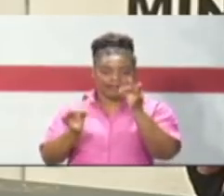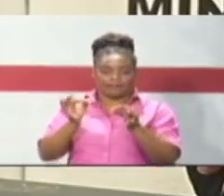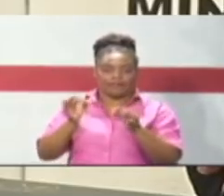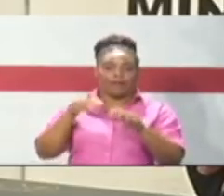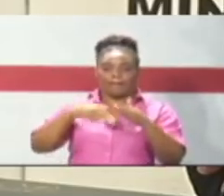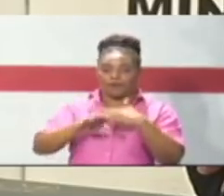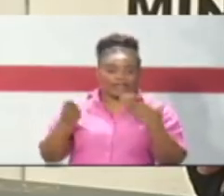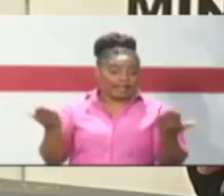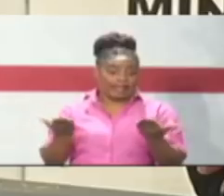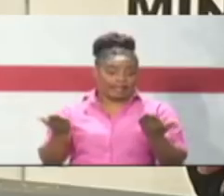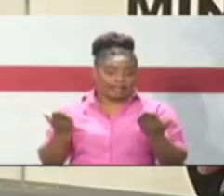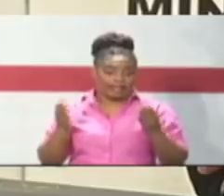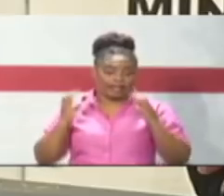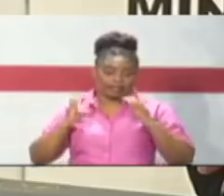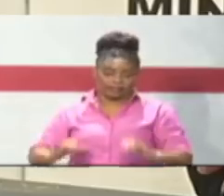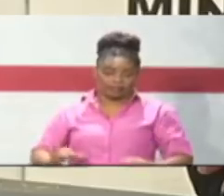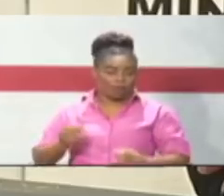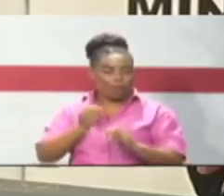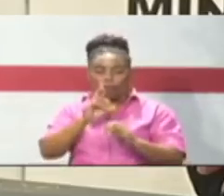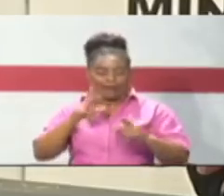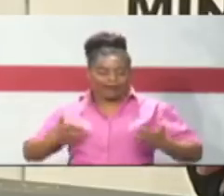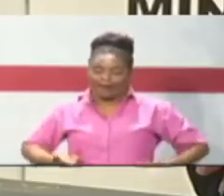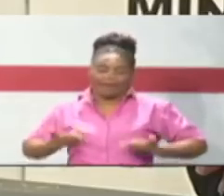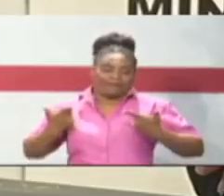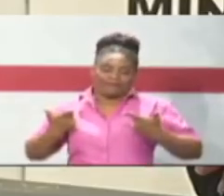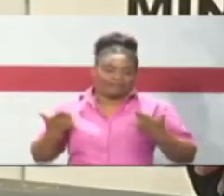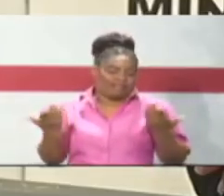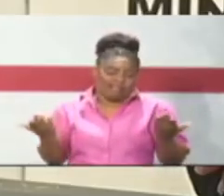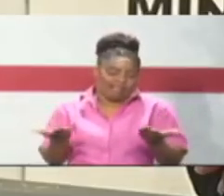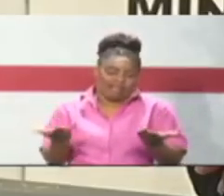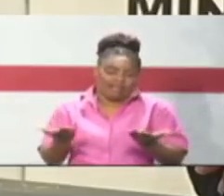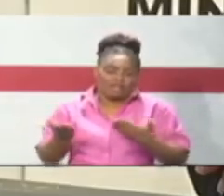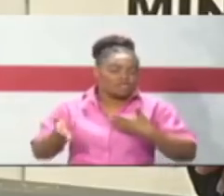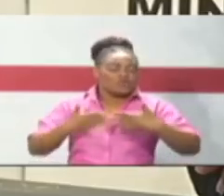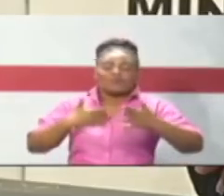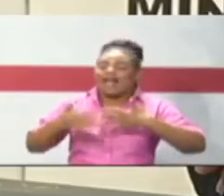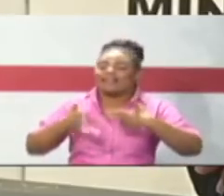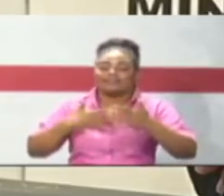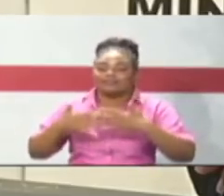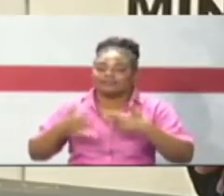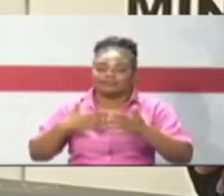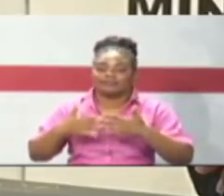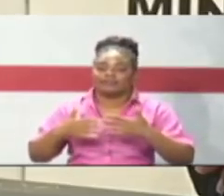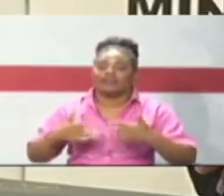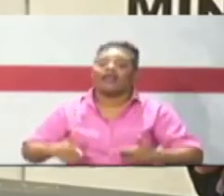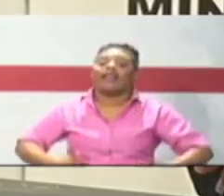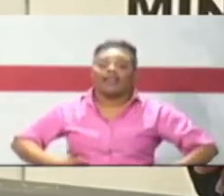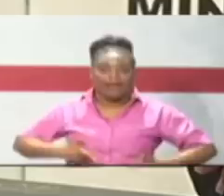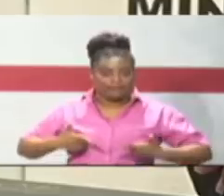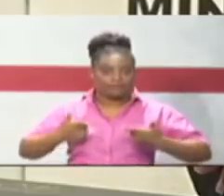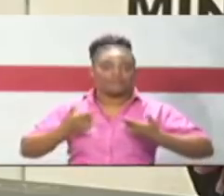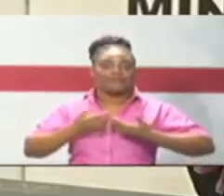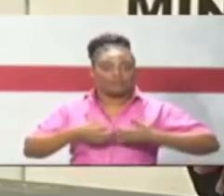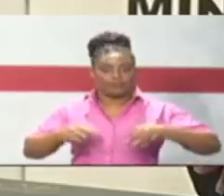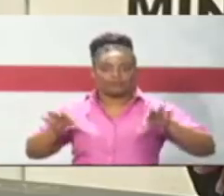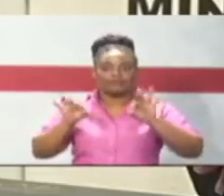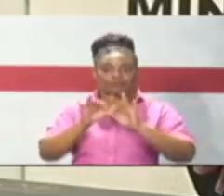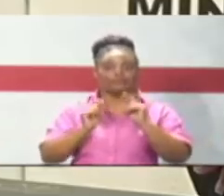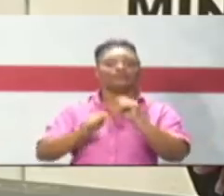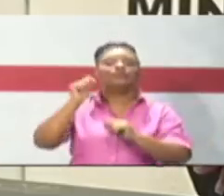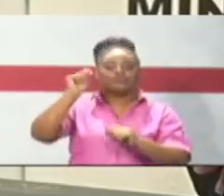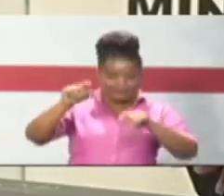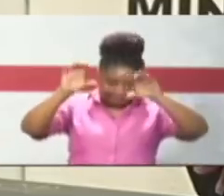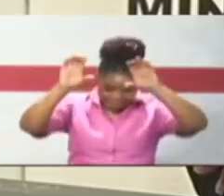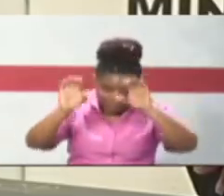you're a resident in the population, then everybody who's resident needs to be vaccinated to reduce the risk of transmission and